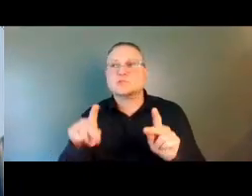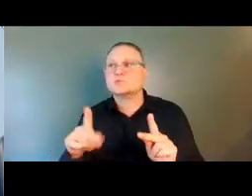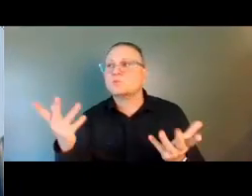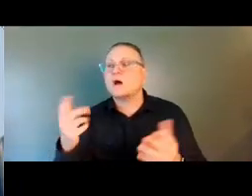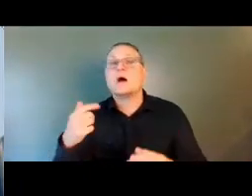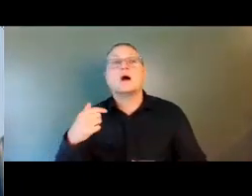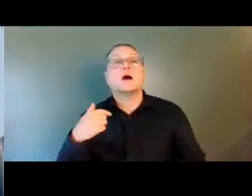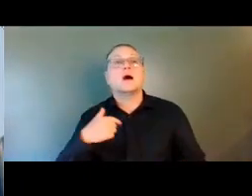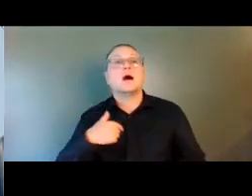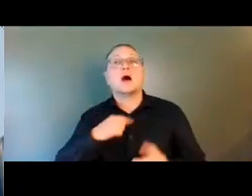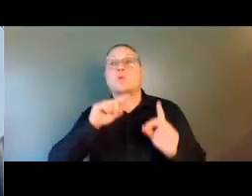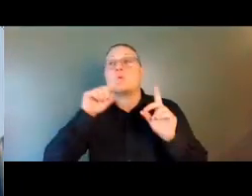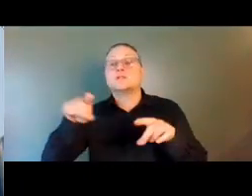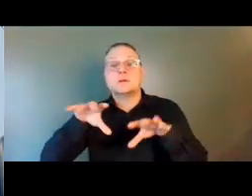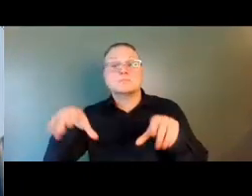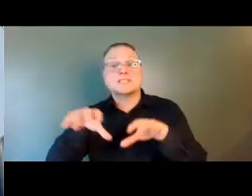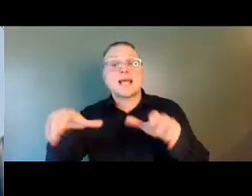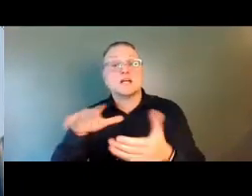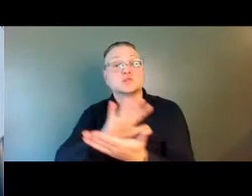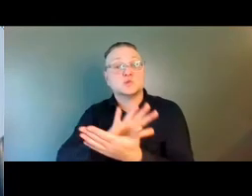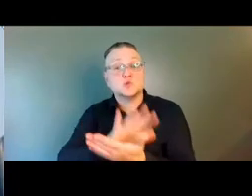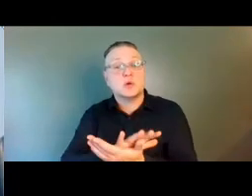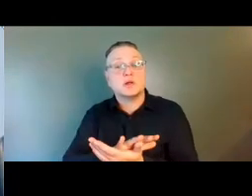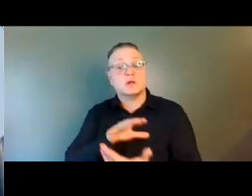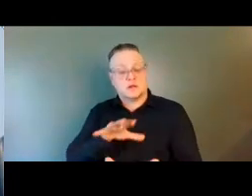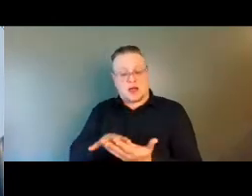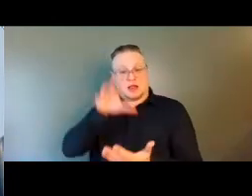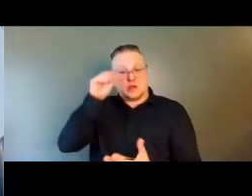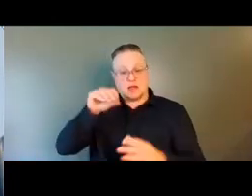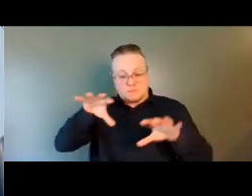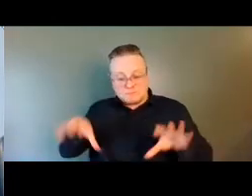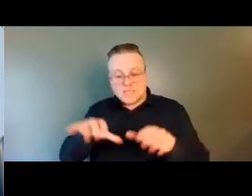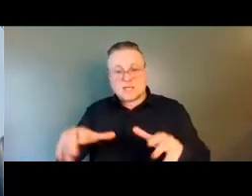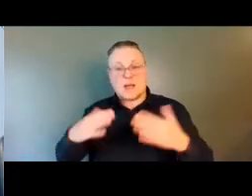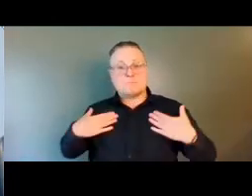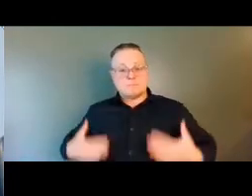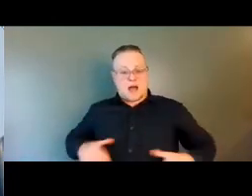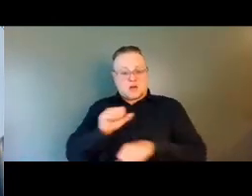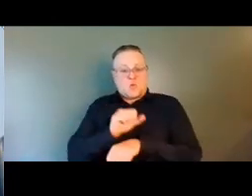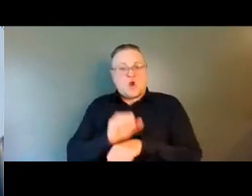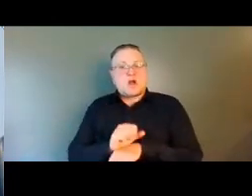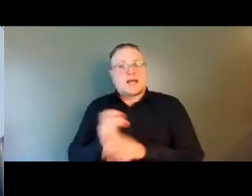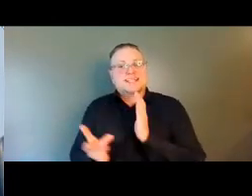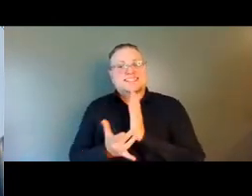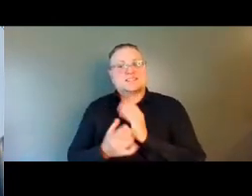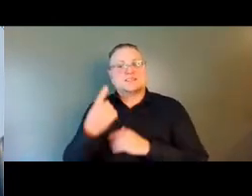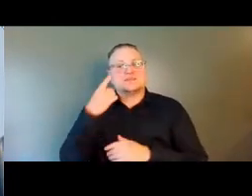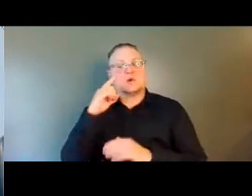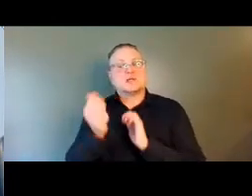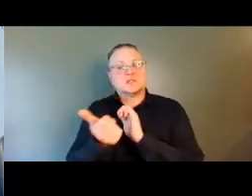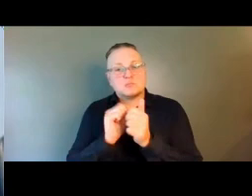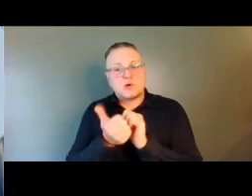school. I learned massage and bodywork techniques to be a sports rehabilitative massage therapist.